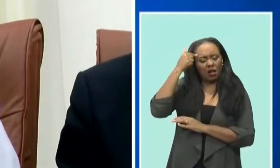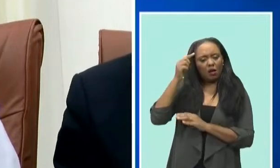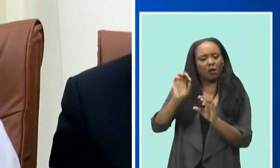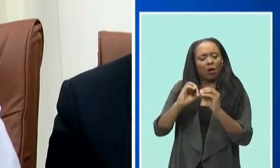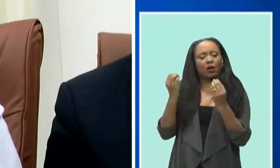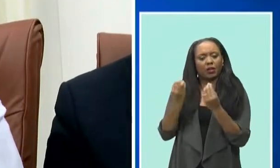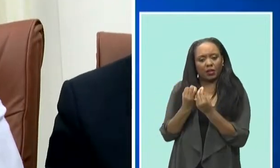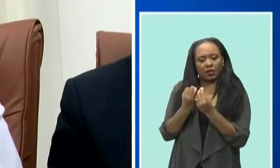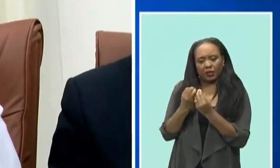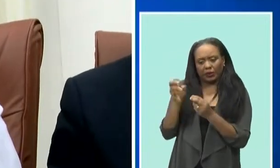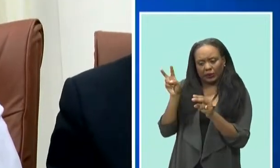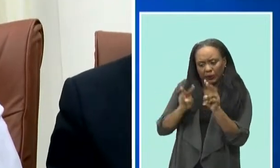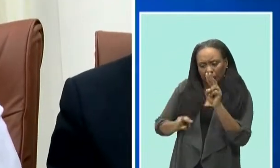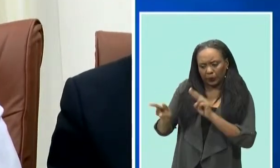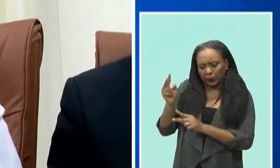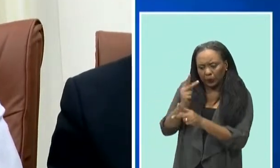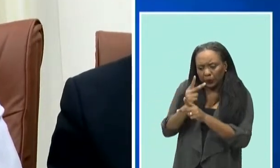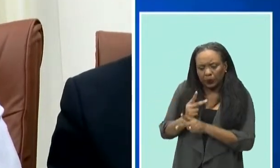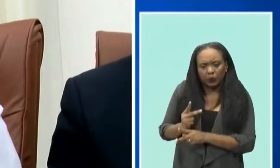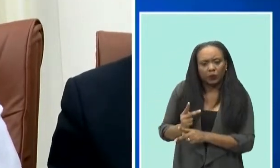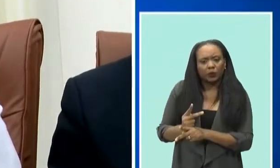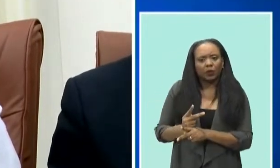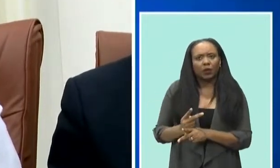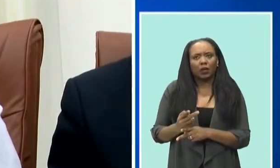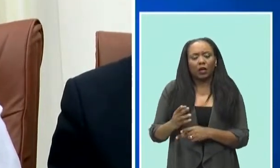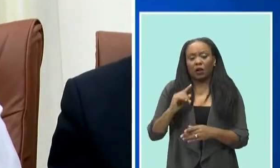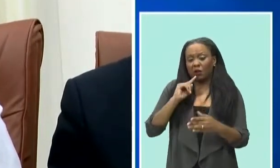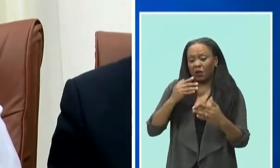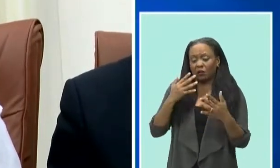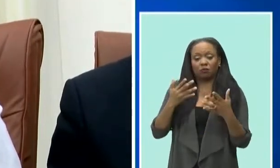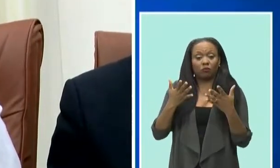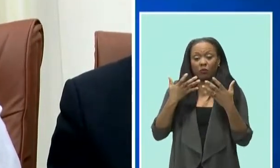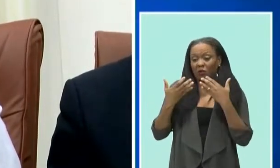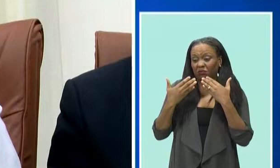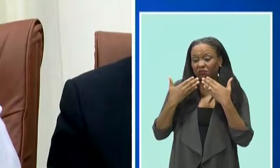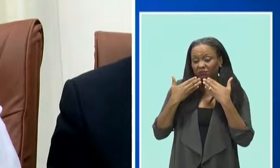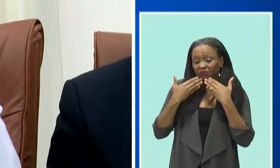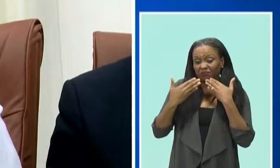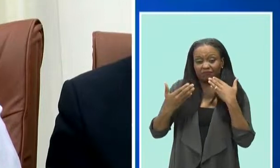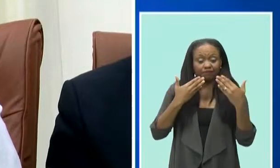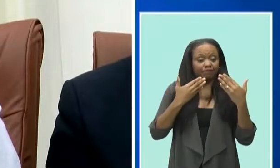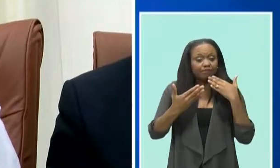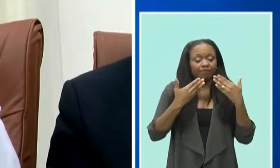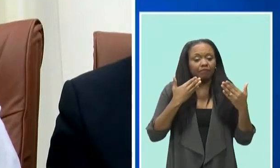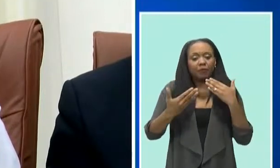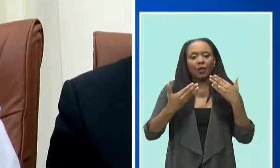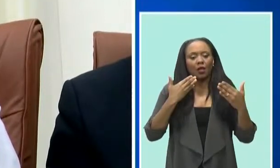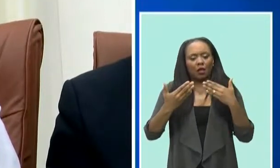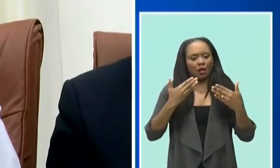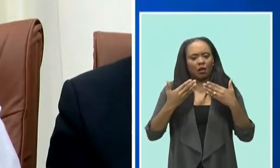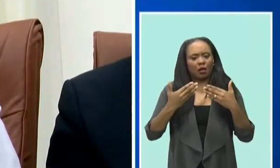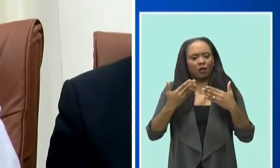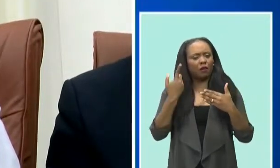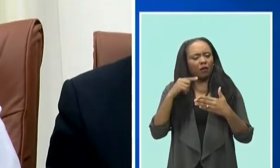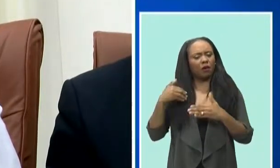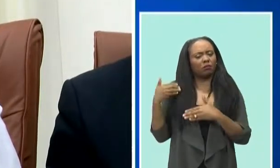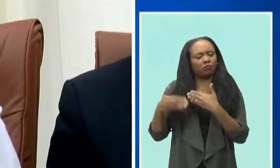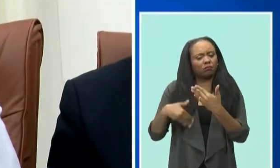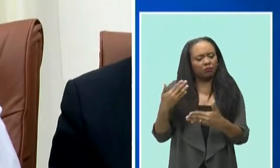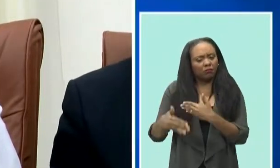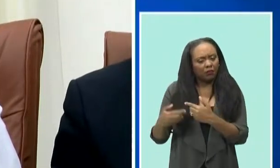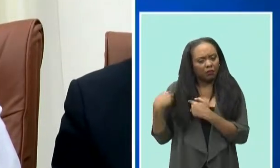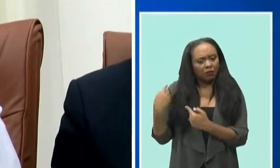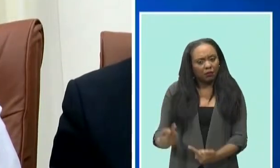Ministry must be thanked for the progress made so far. It's really the passing of the right road signs on the journey